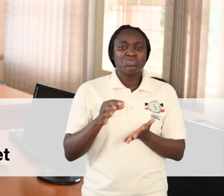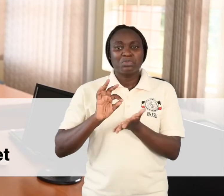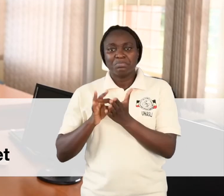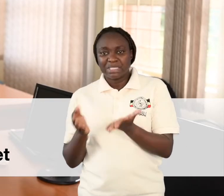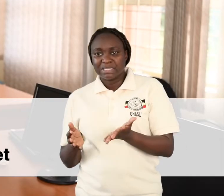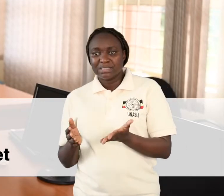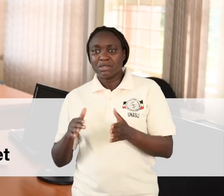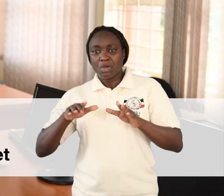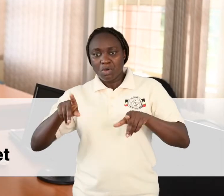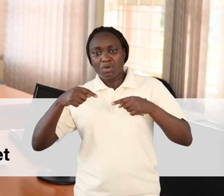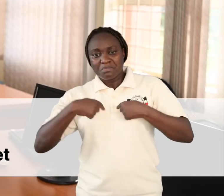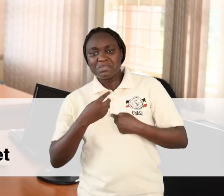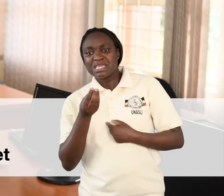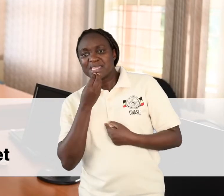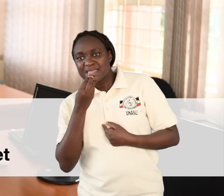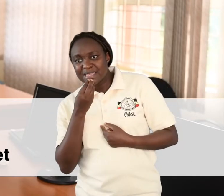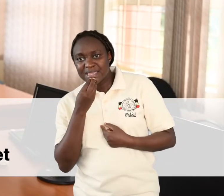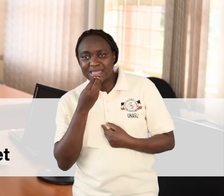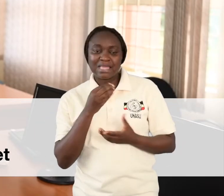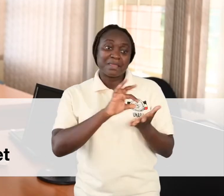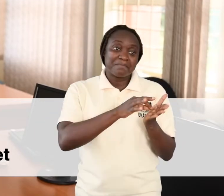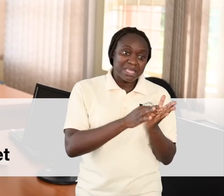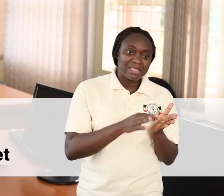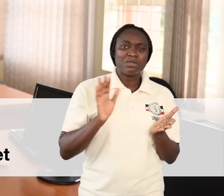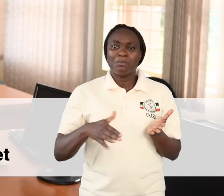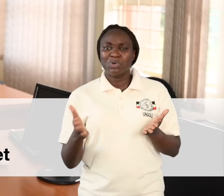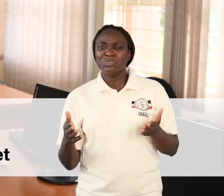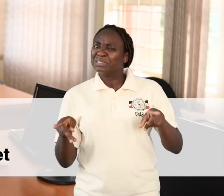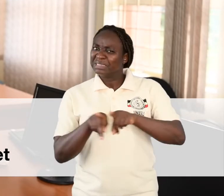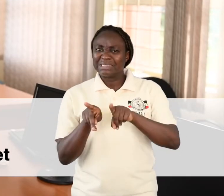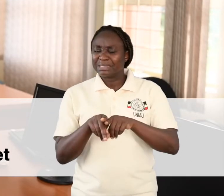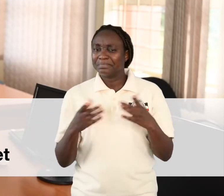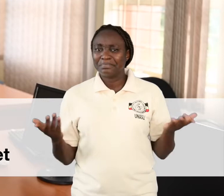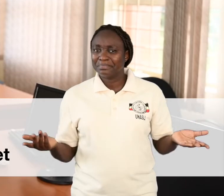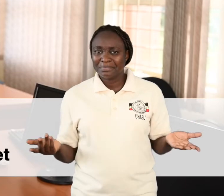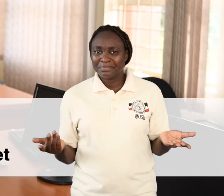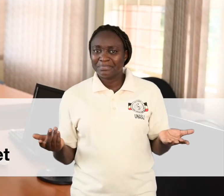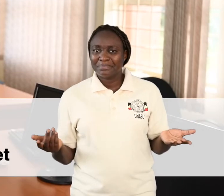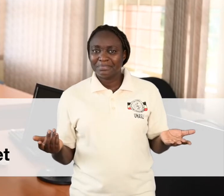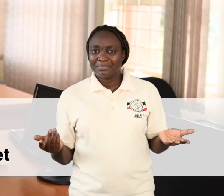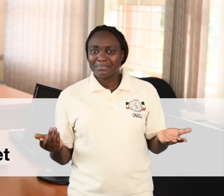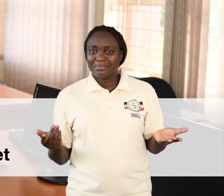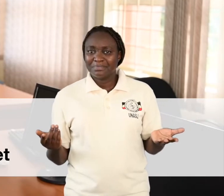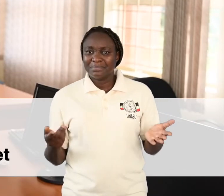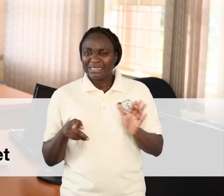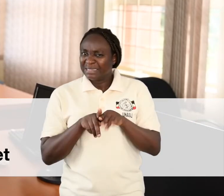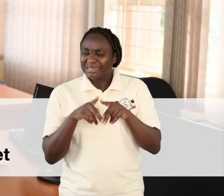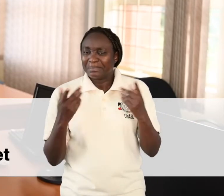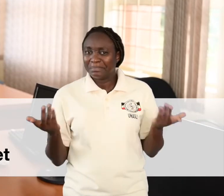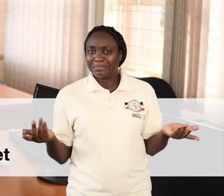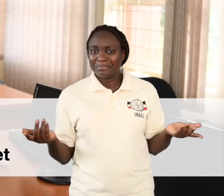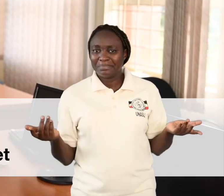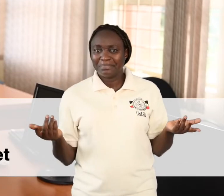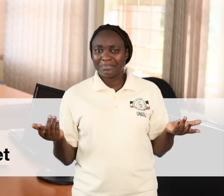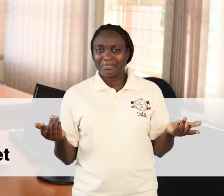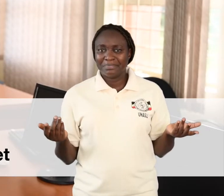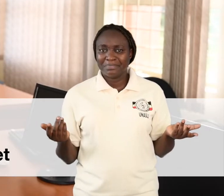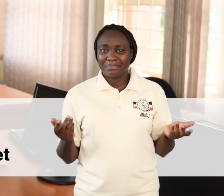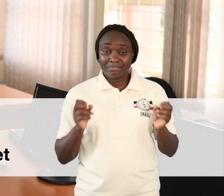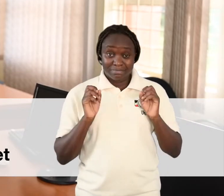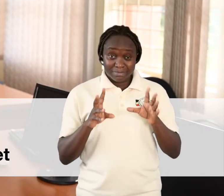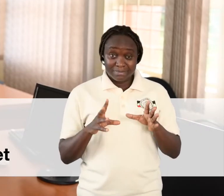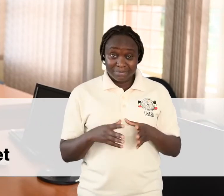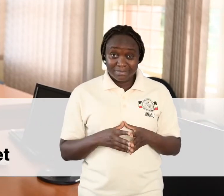no difference when someone says we ate beans and posho. It's the same thing,